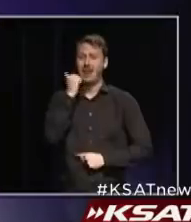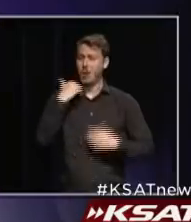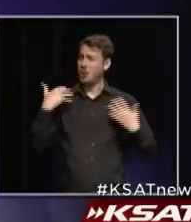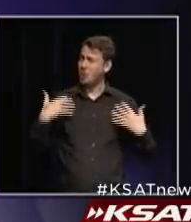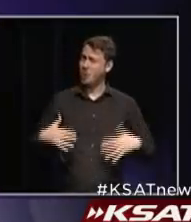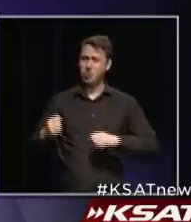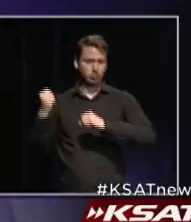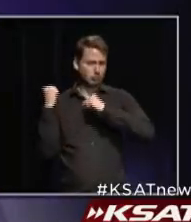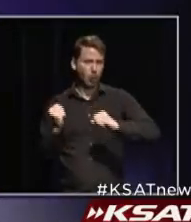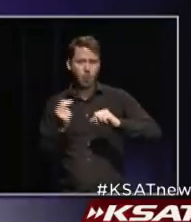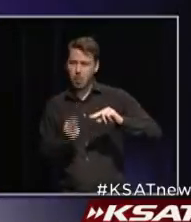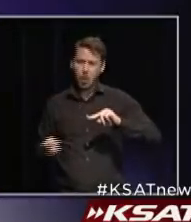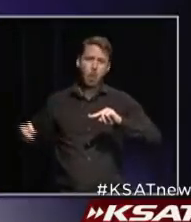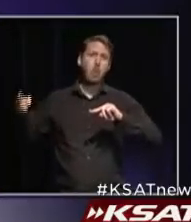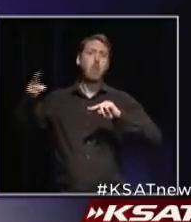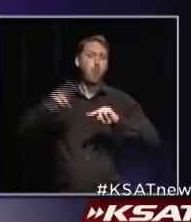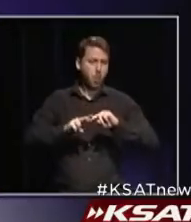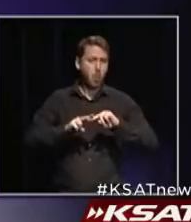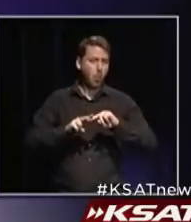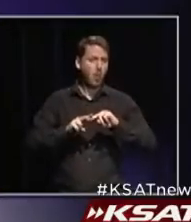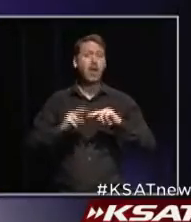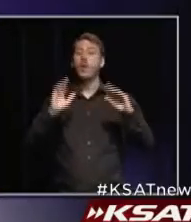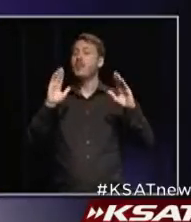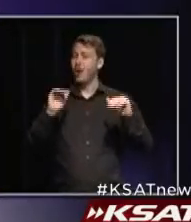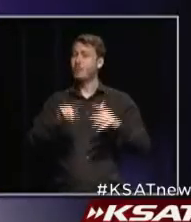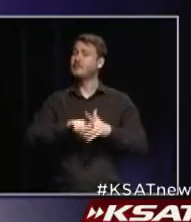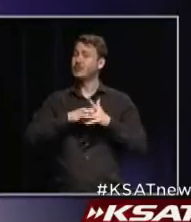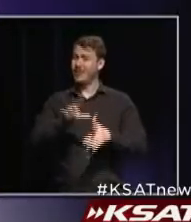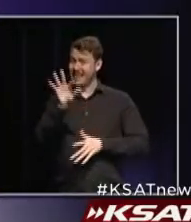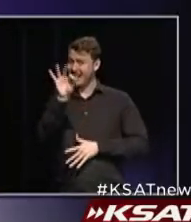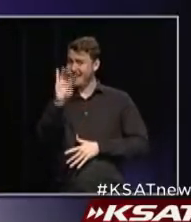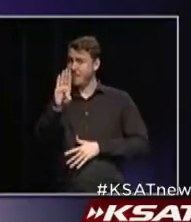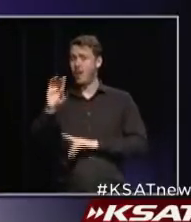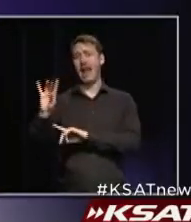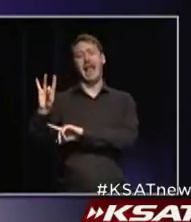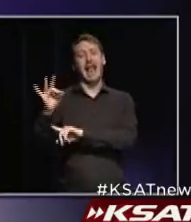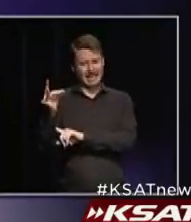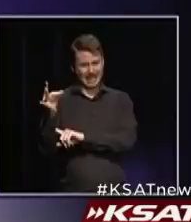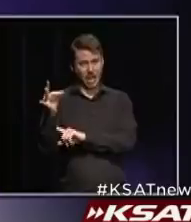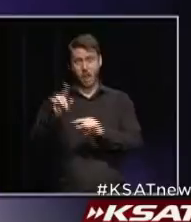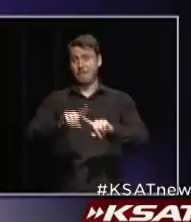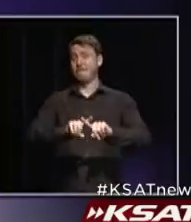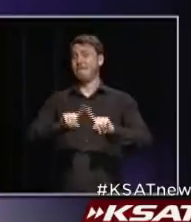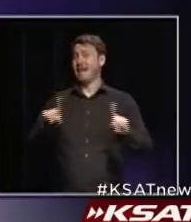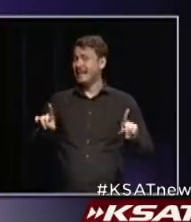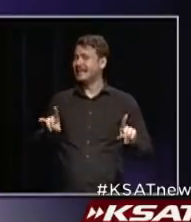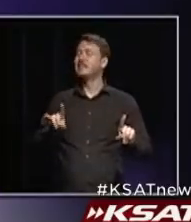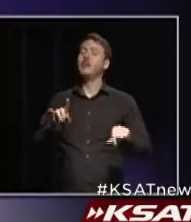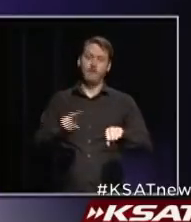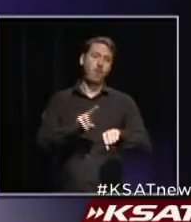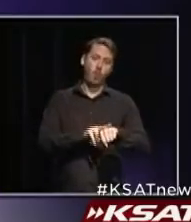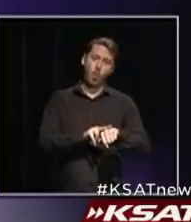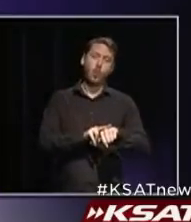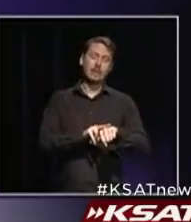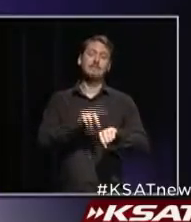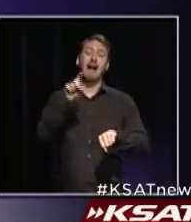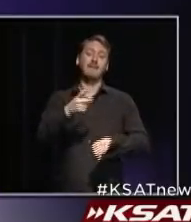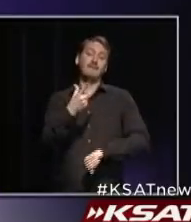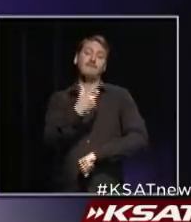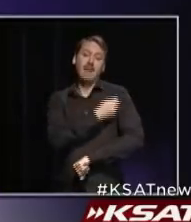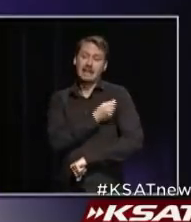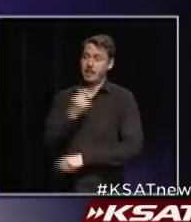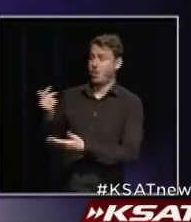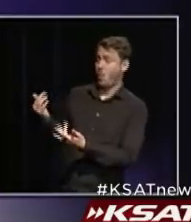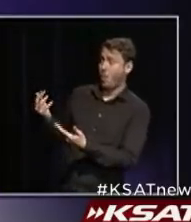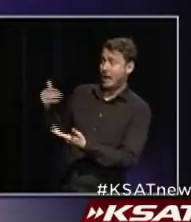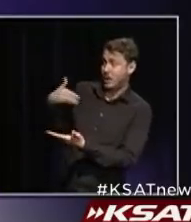increase. And we hope to start that on February the 8th. But, of course, we got to have the vaccine to be able to do it.